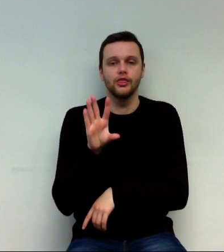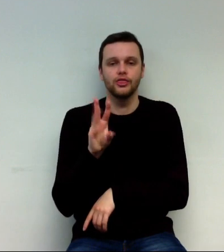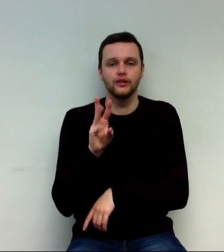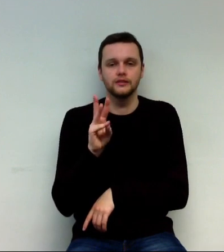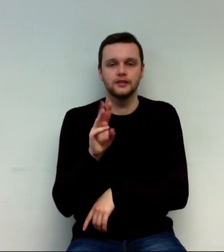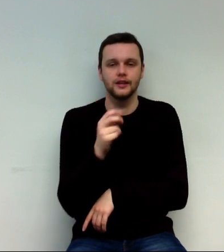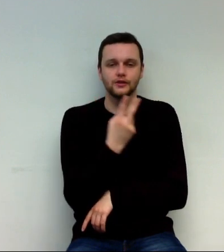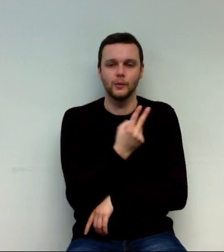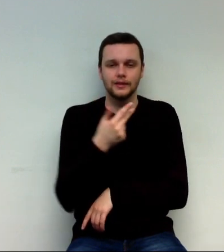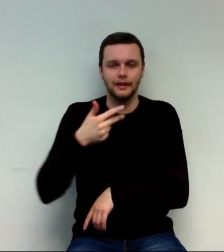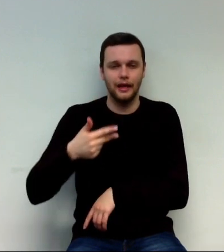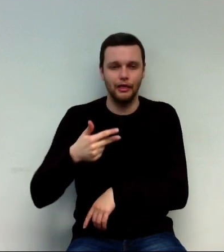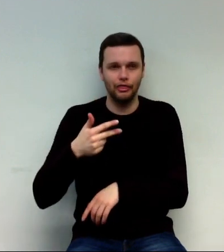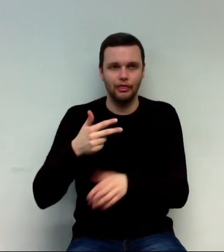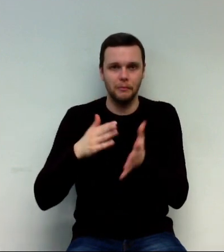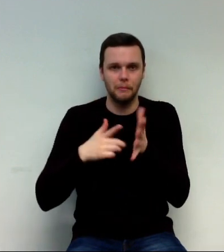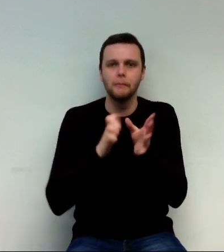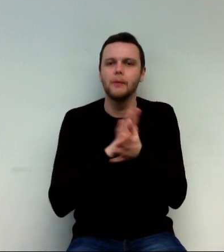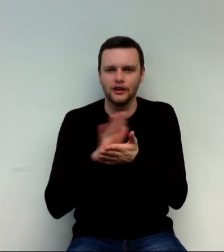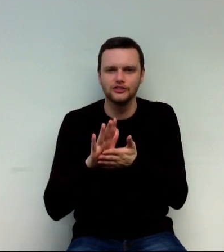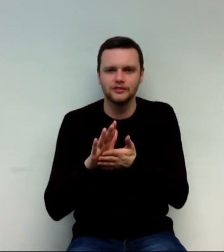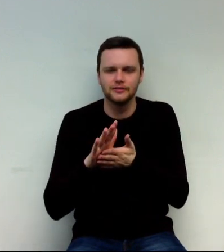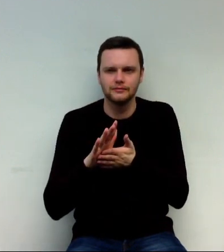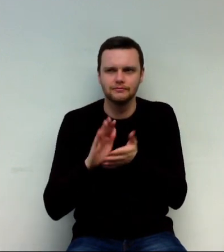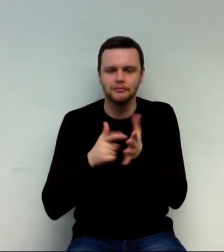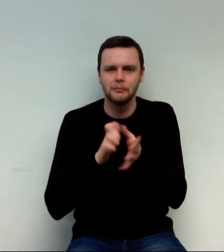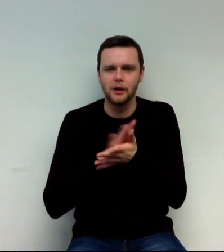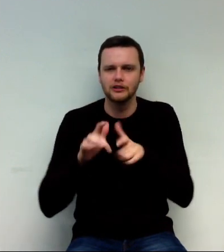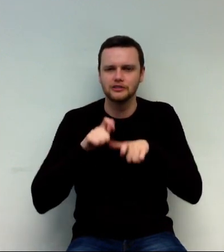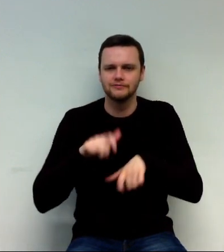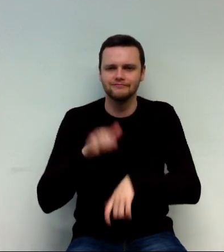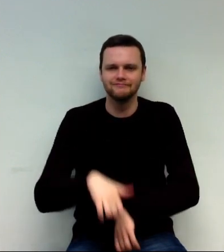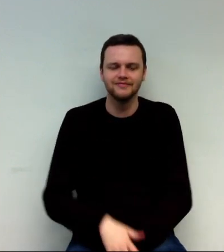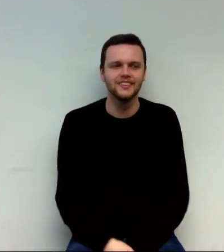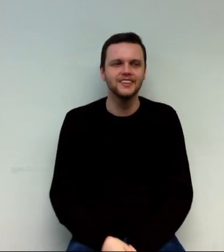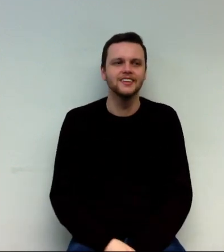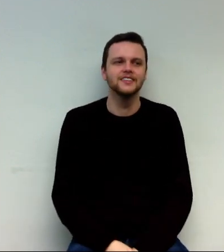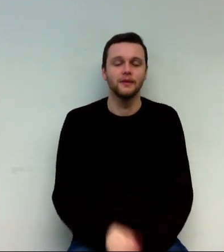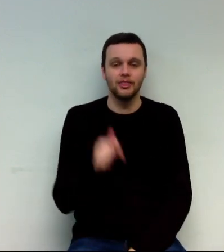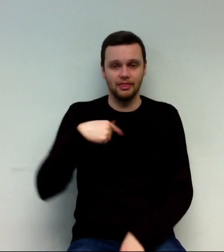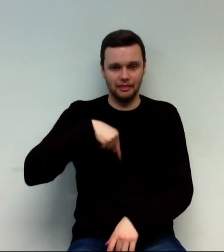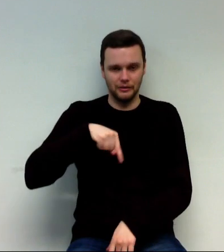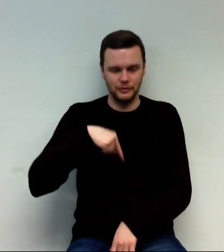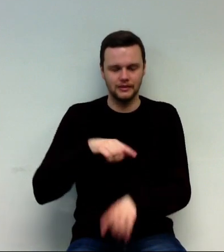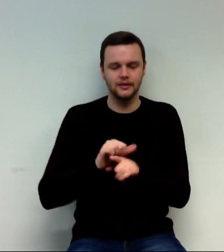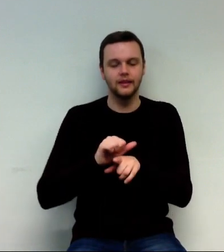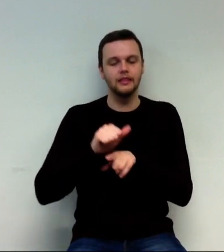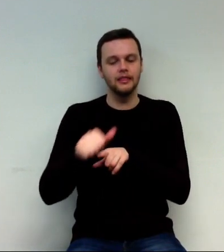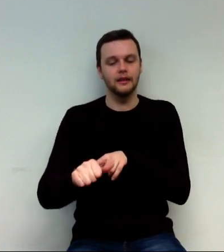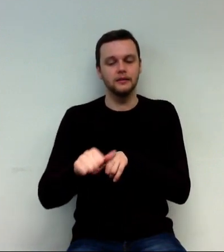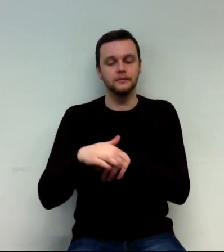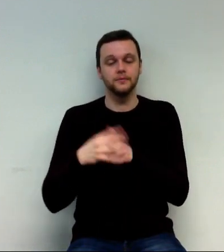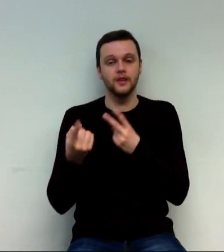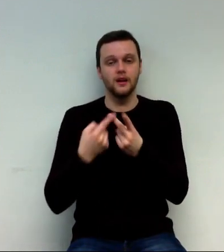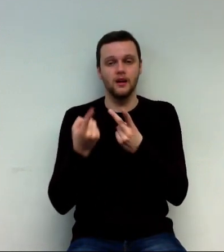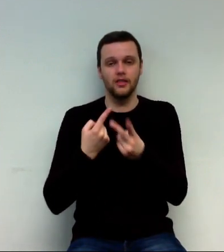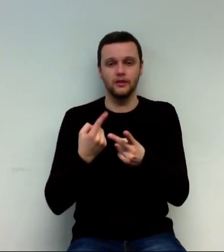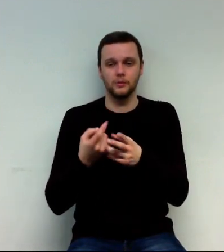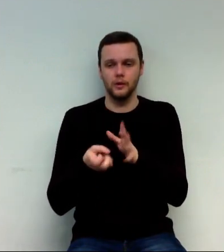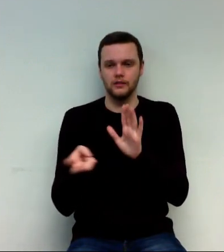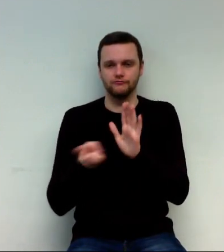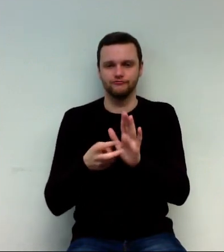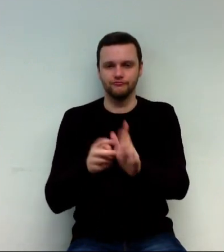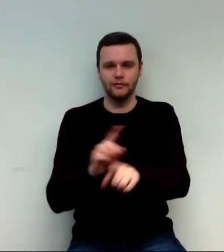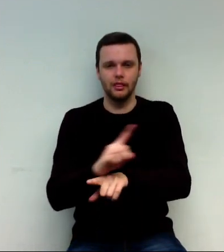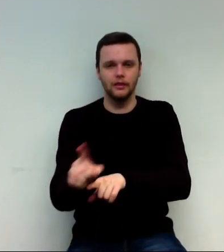of... What month are we in? March. We're still in March. So that's coming up this week. And then others that are going to be confirmed in the diary